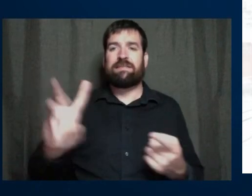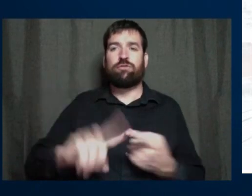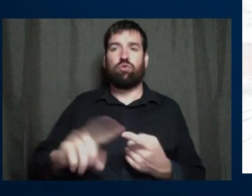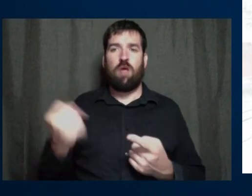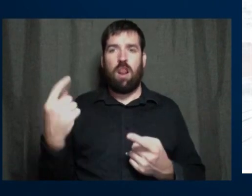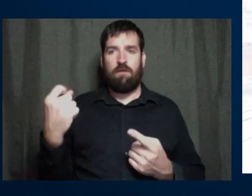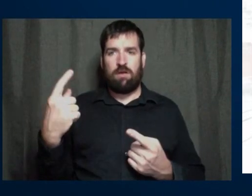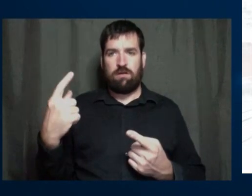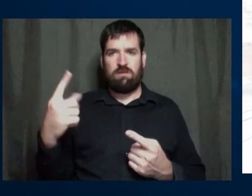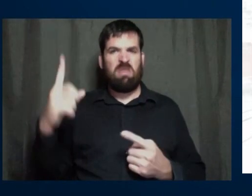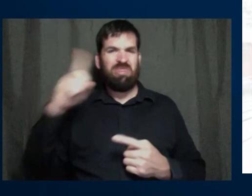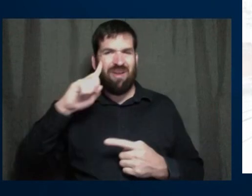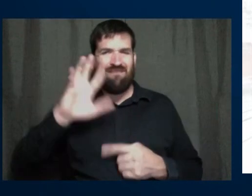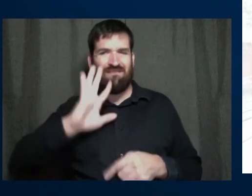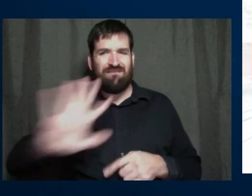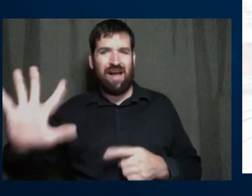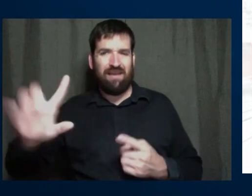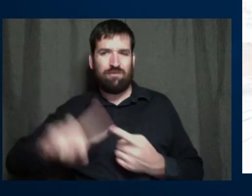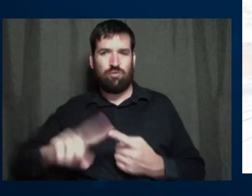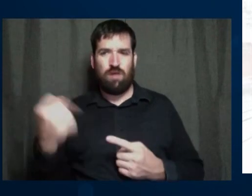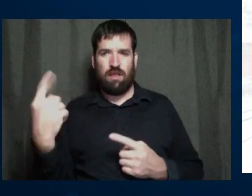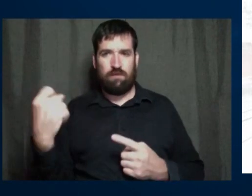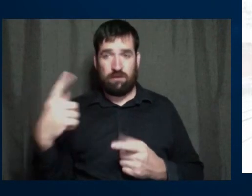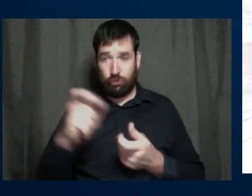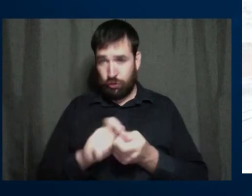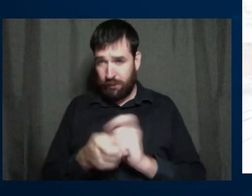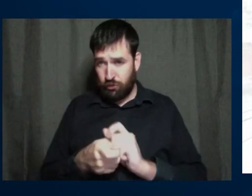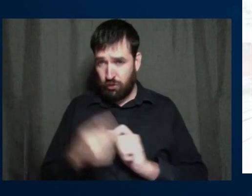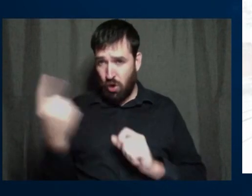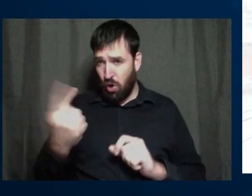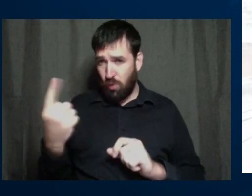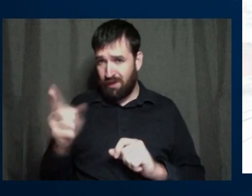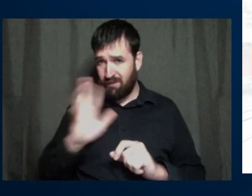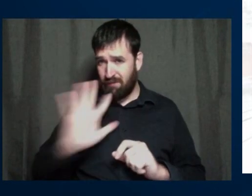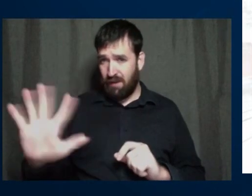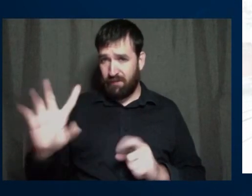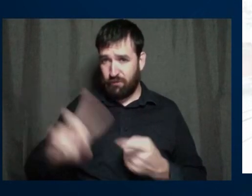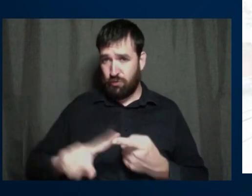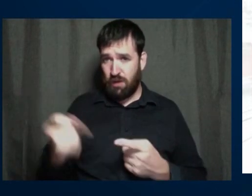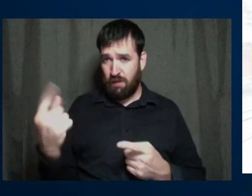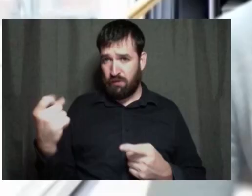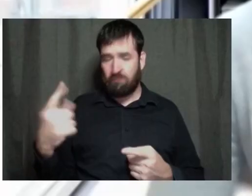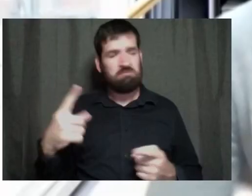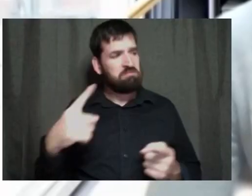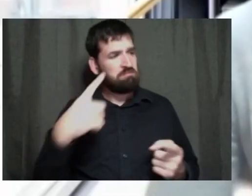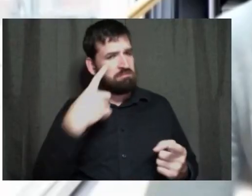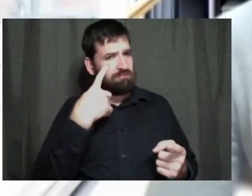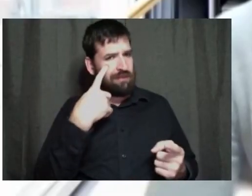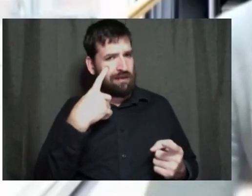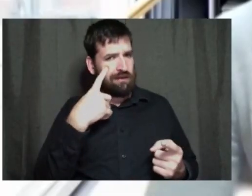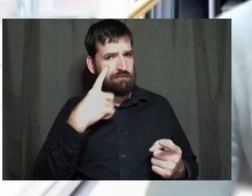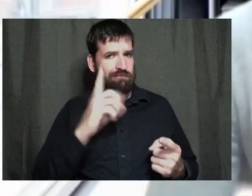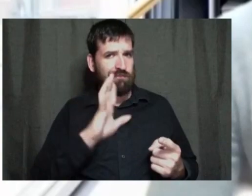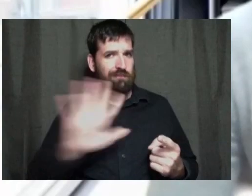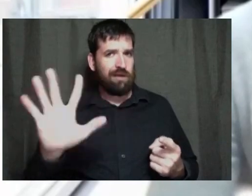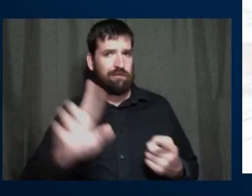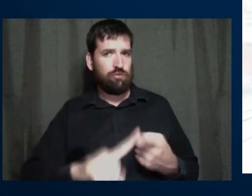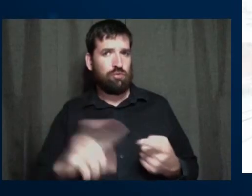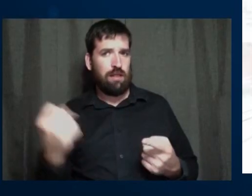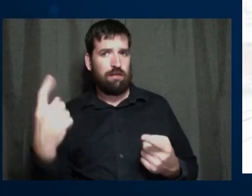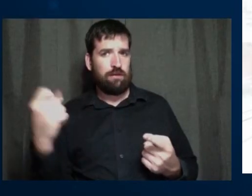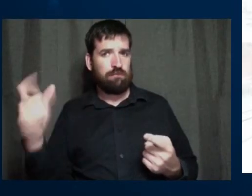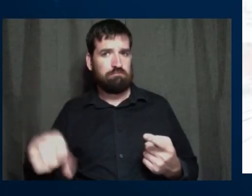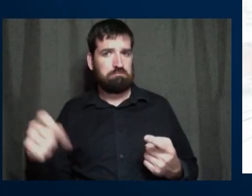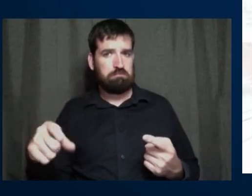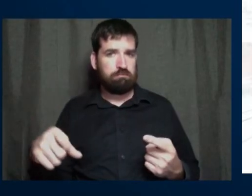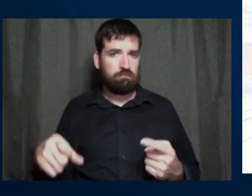changed? Has it always been 5 to 11? Yeah, I was thinking it's been 5 to 11. Yeah. Okay. Yeah, I